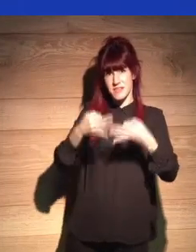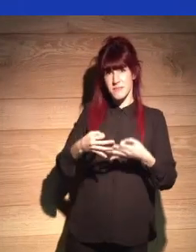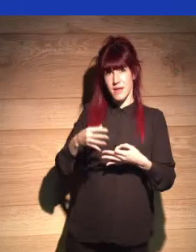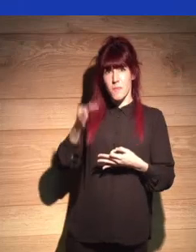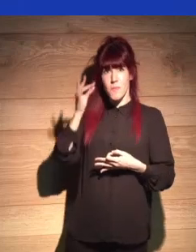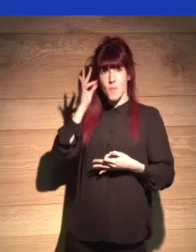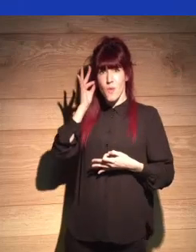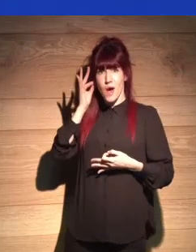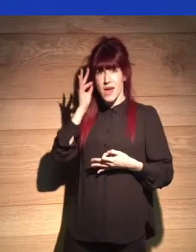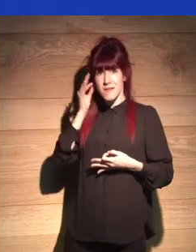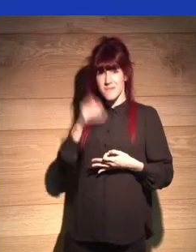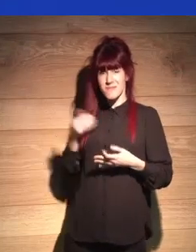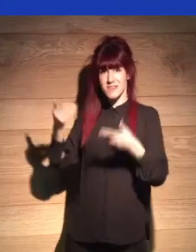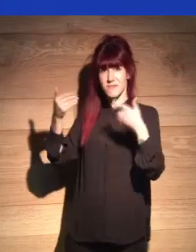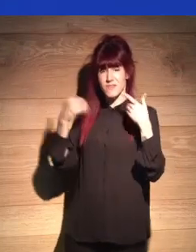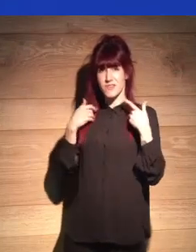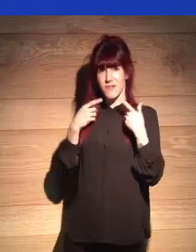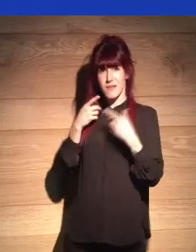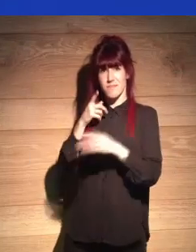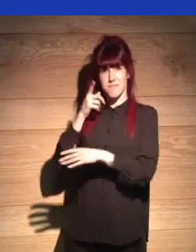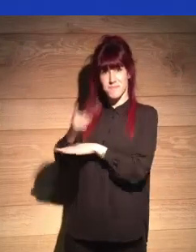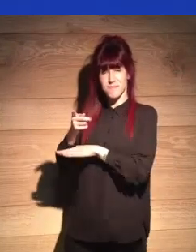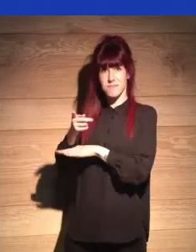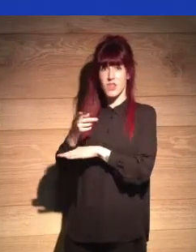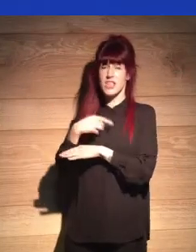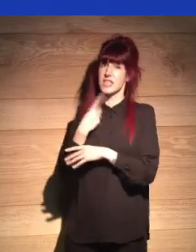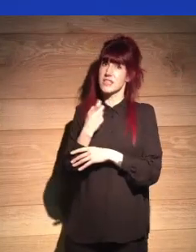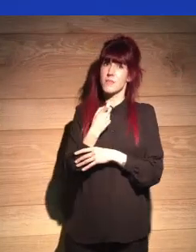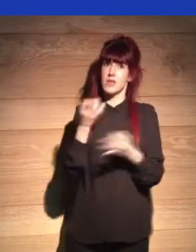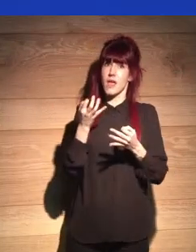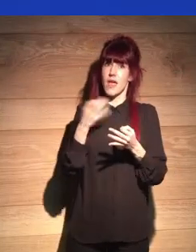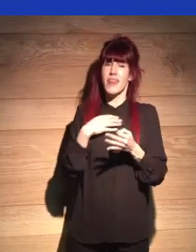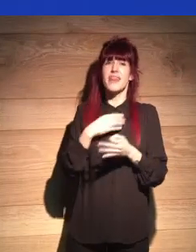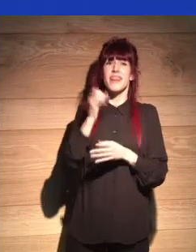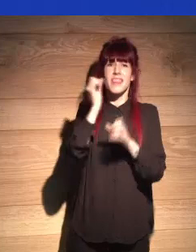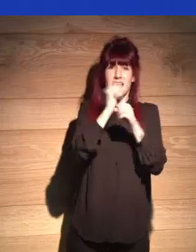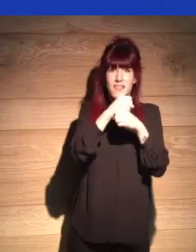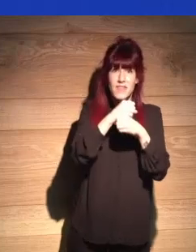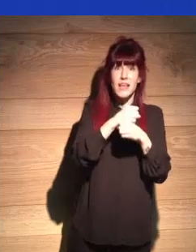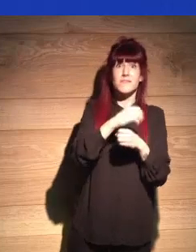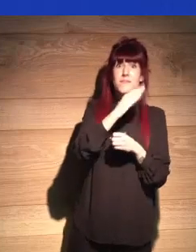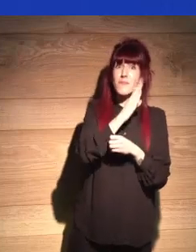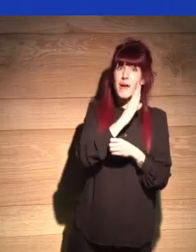falls mostly on women, on the woman in the house, and we need